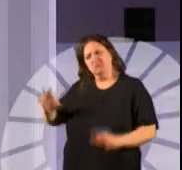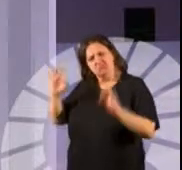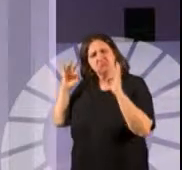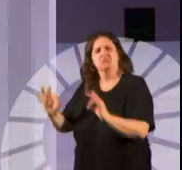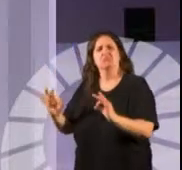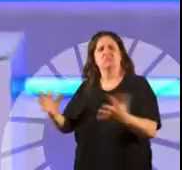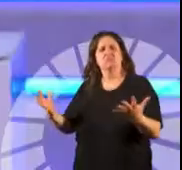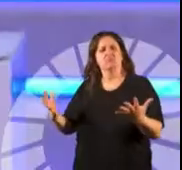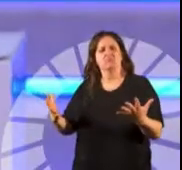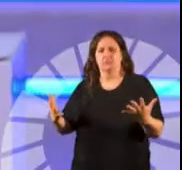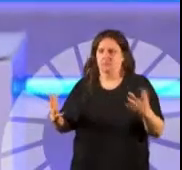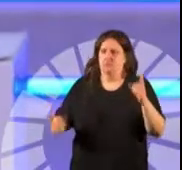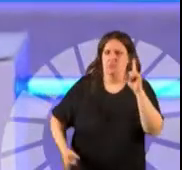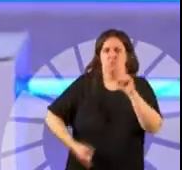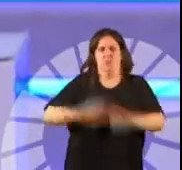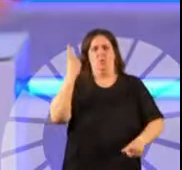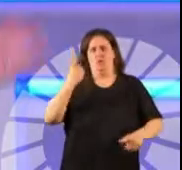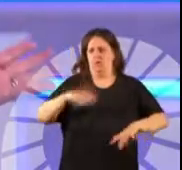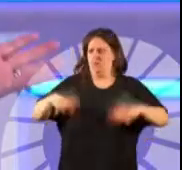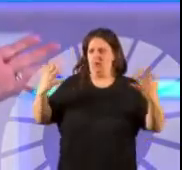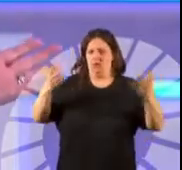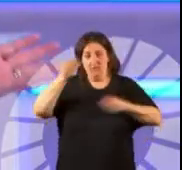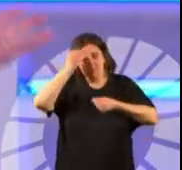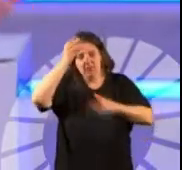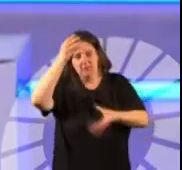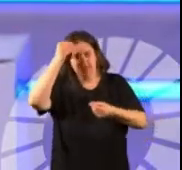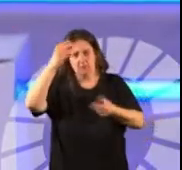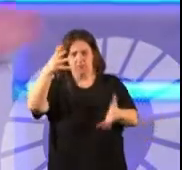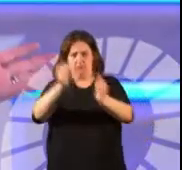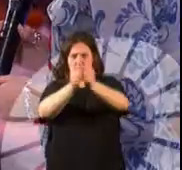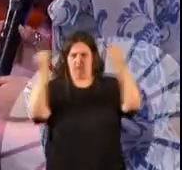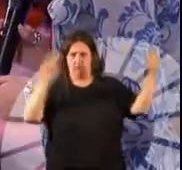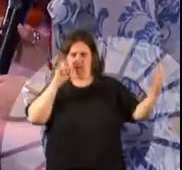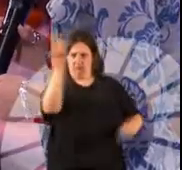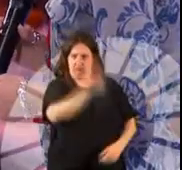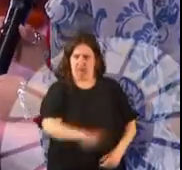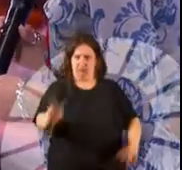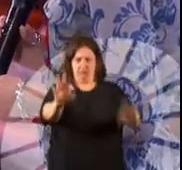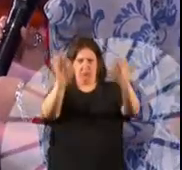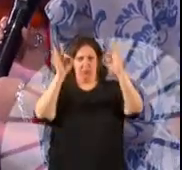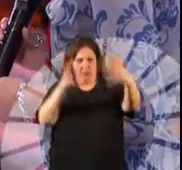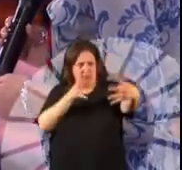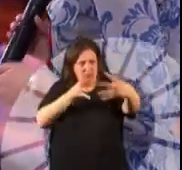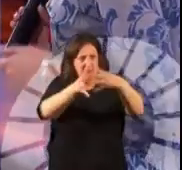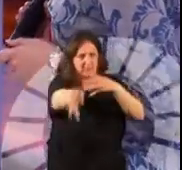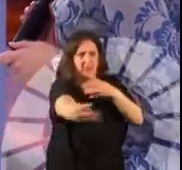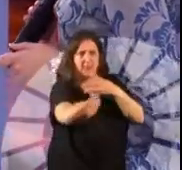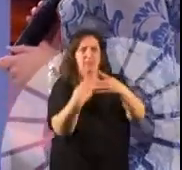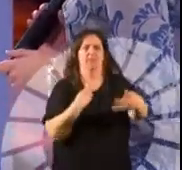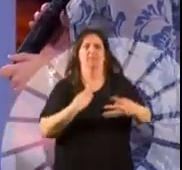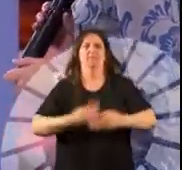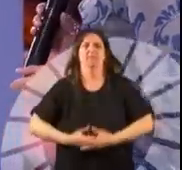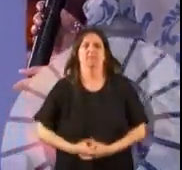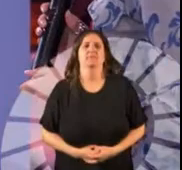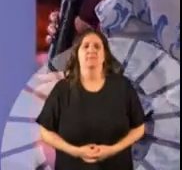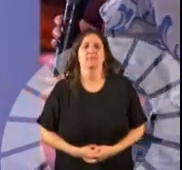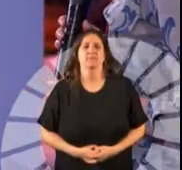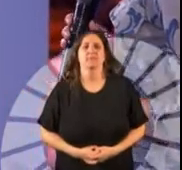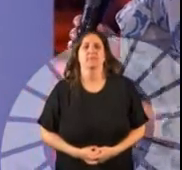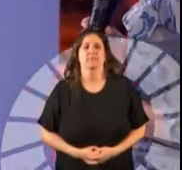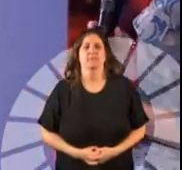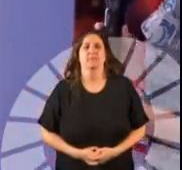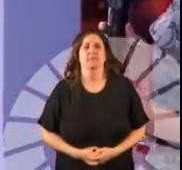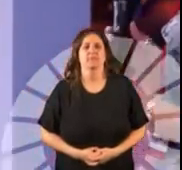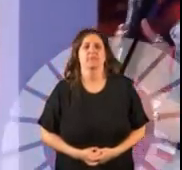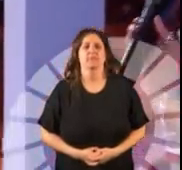together. And when I said that 26 years ago about women's rights and human rights,